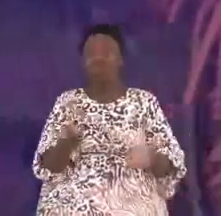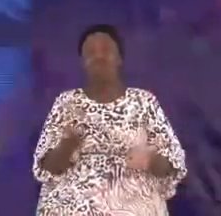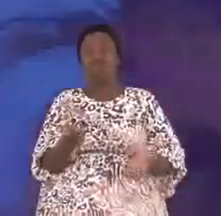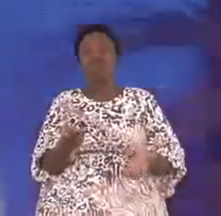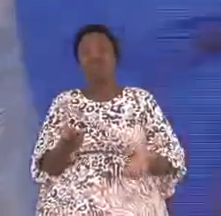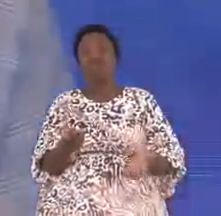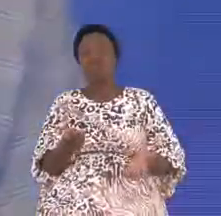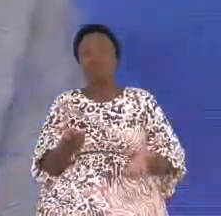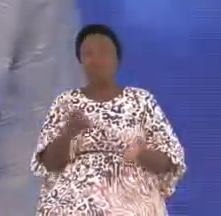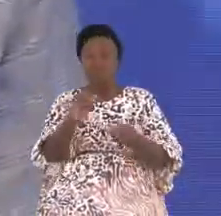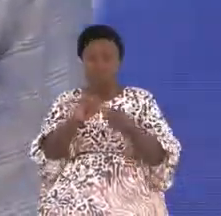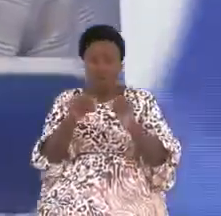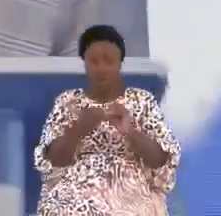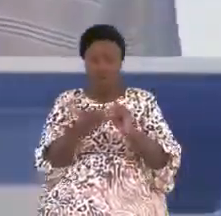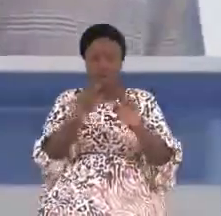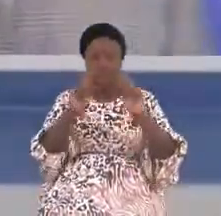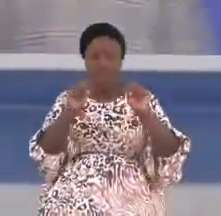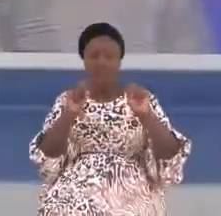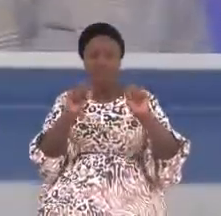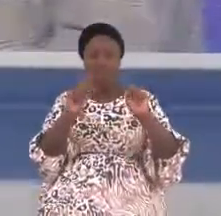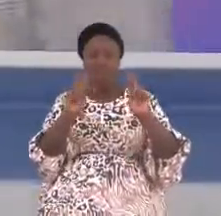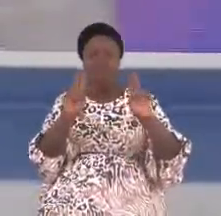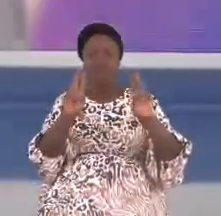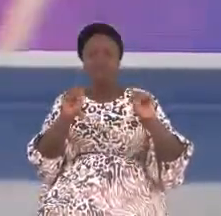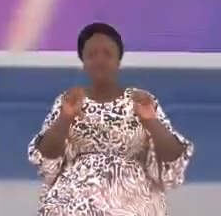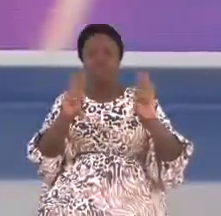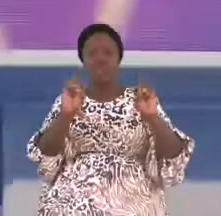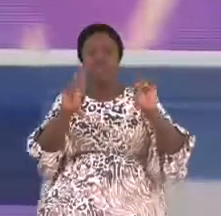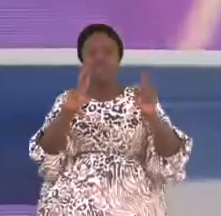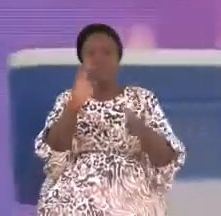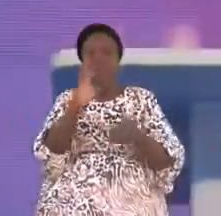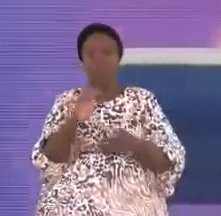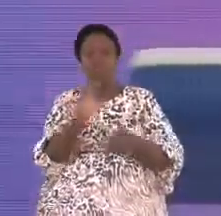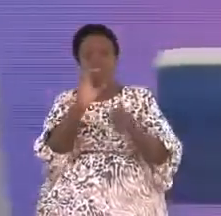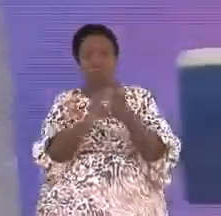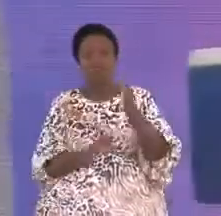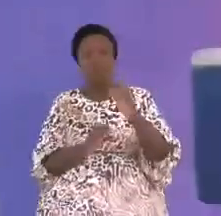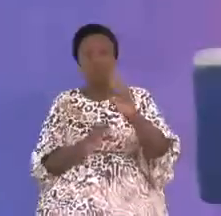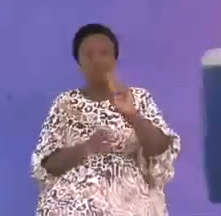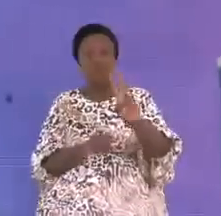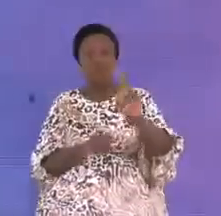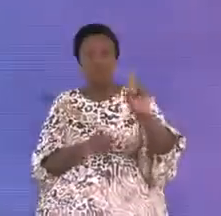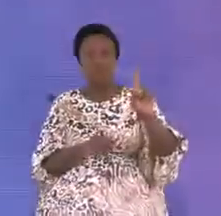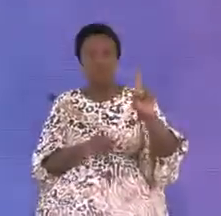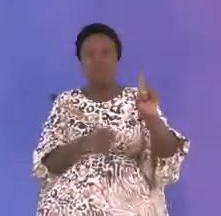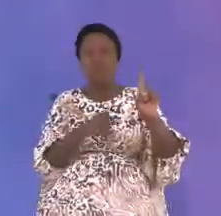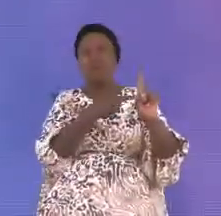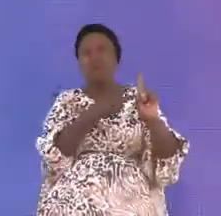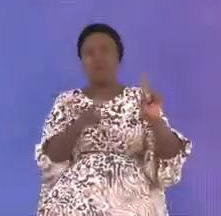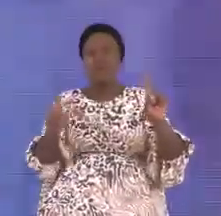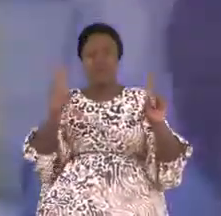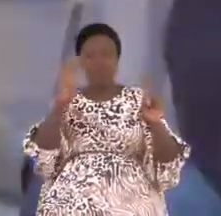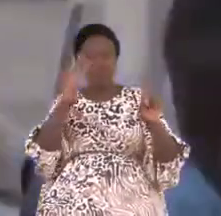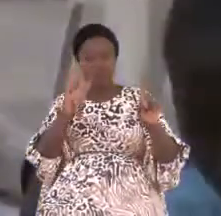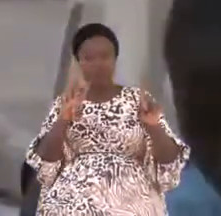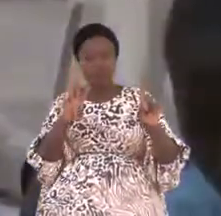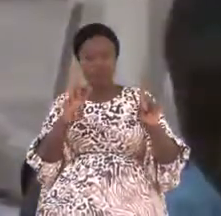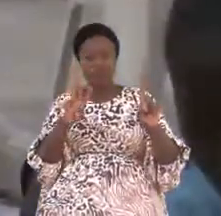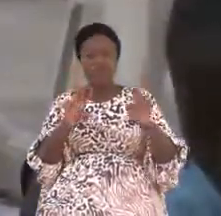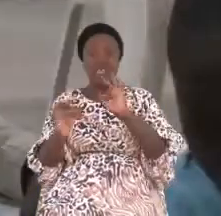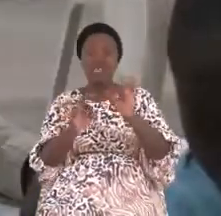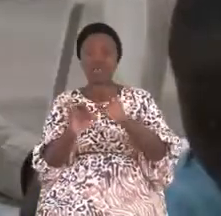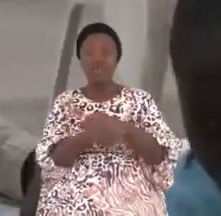numbers chapter 21 remain there from verse 4 if they fail